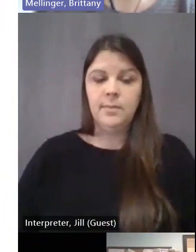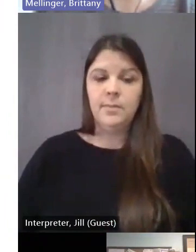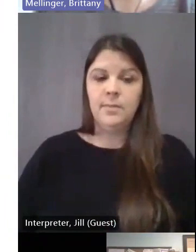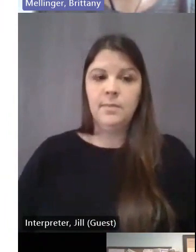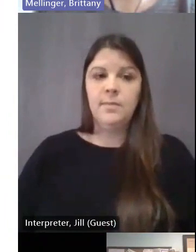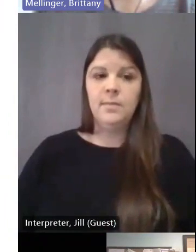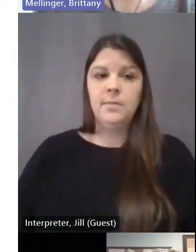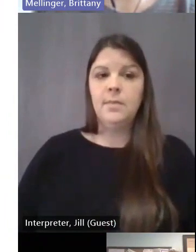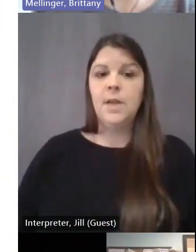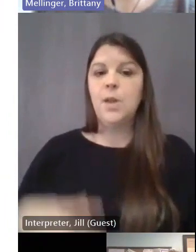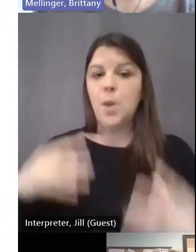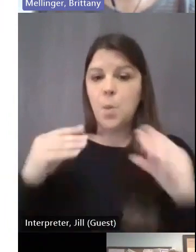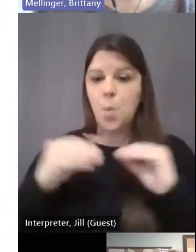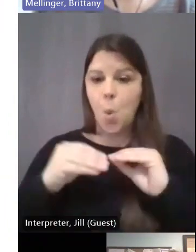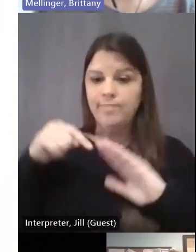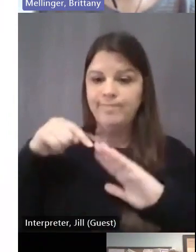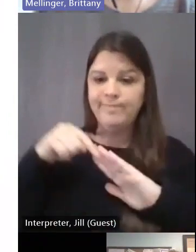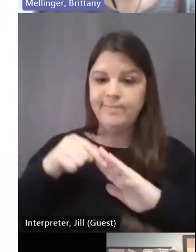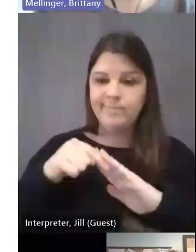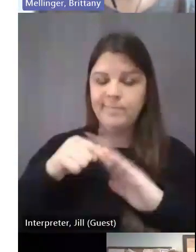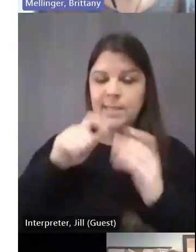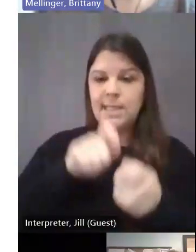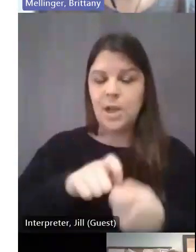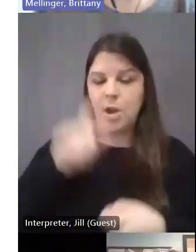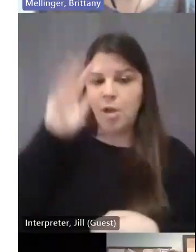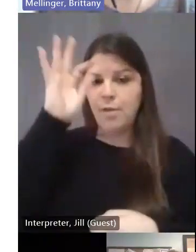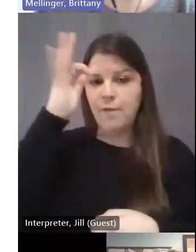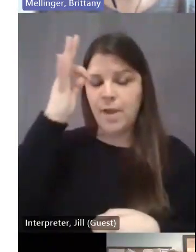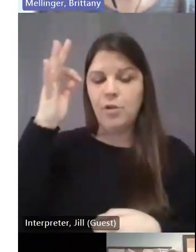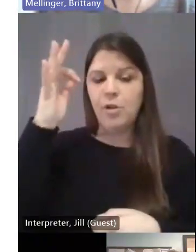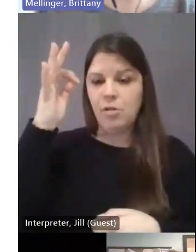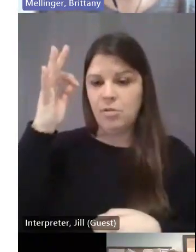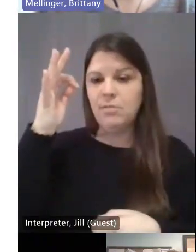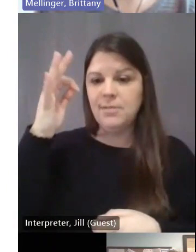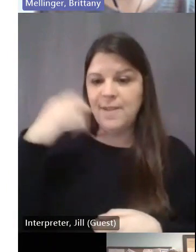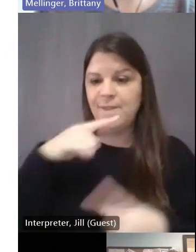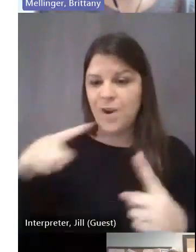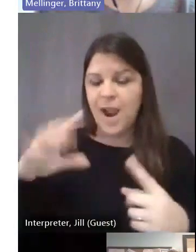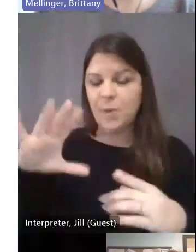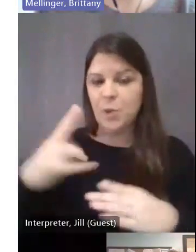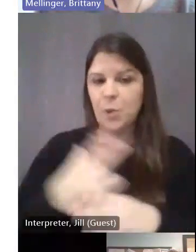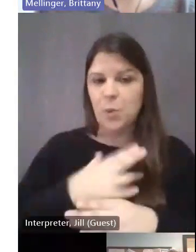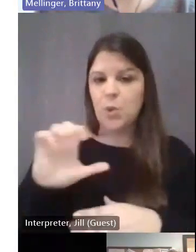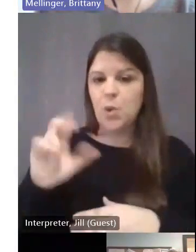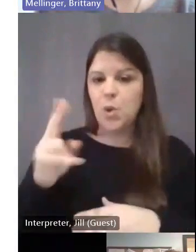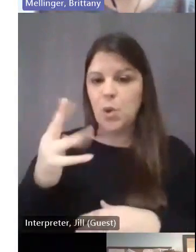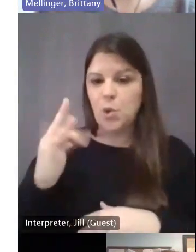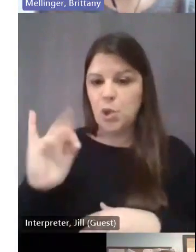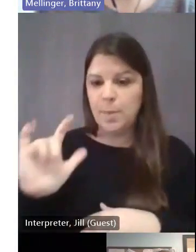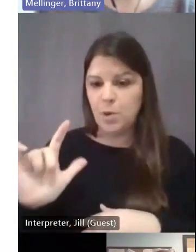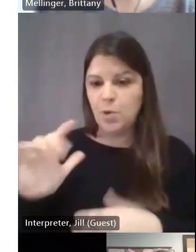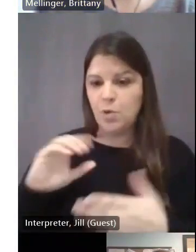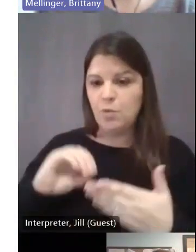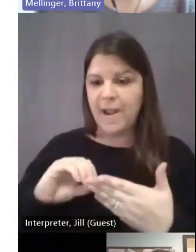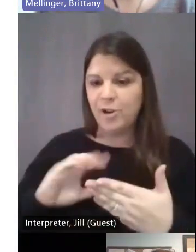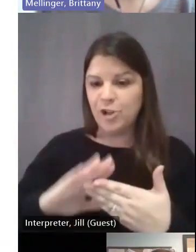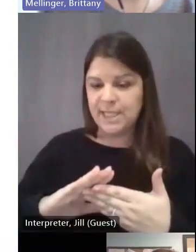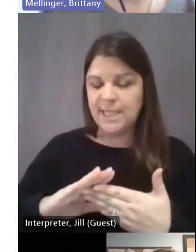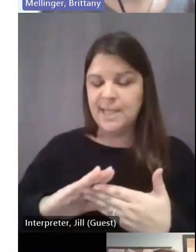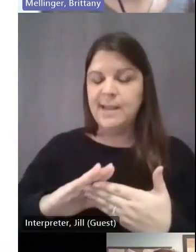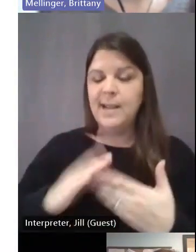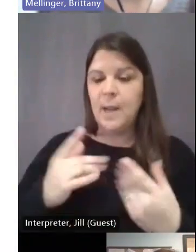more details in the federal guidance if you're a housing provider looking on how to use criminal records and how to